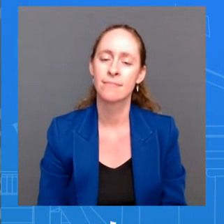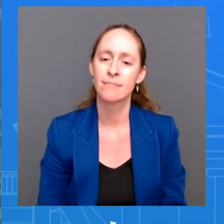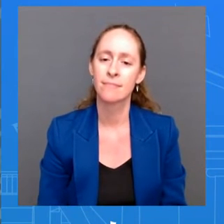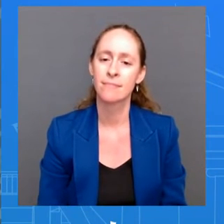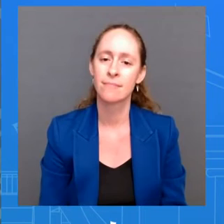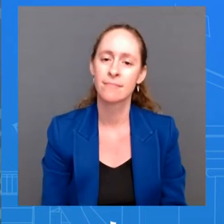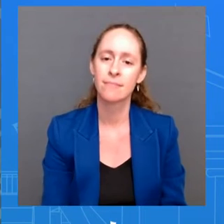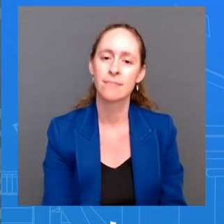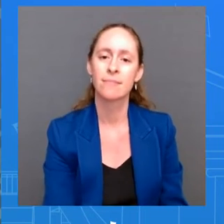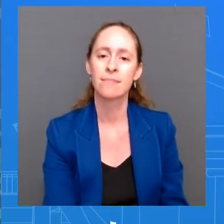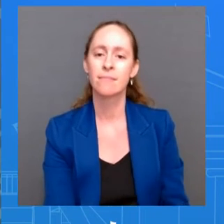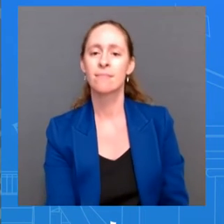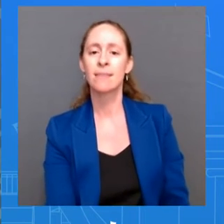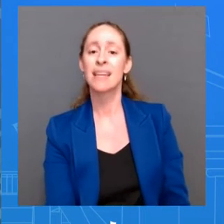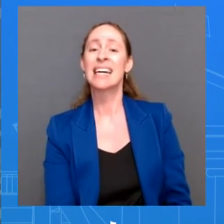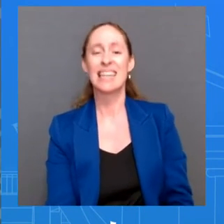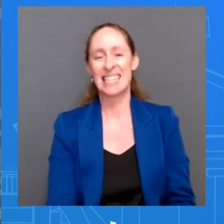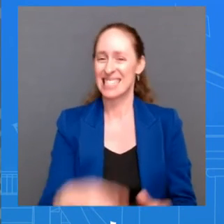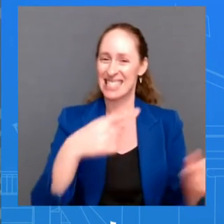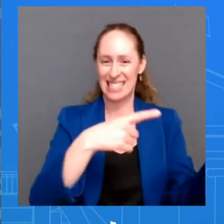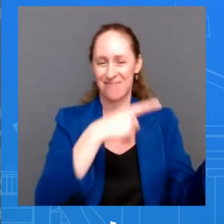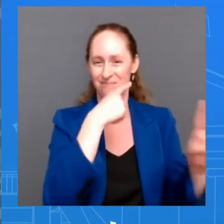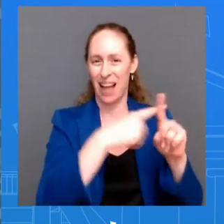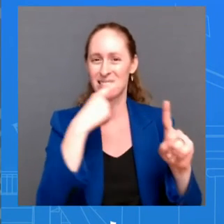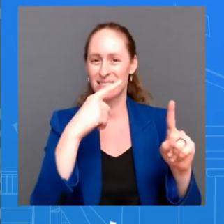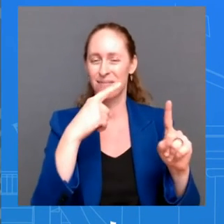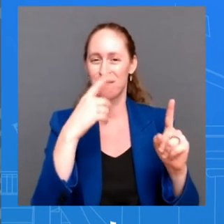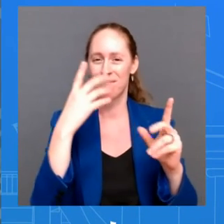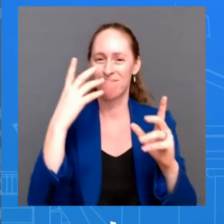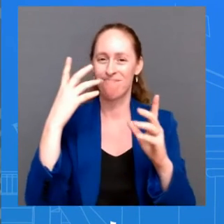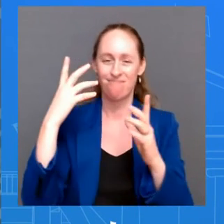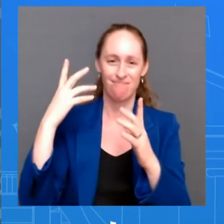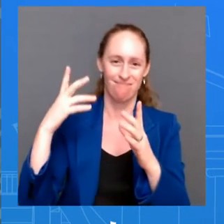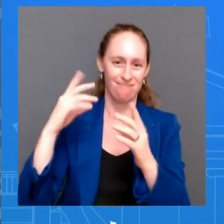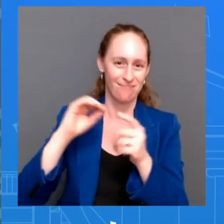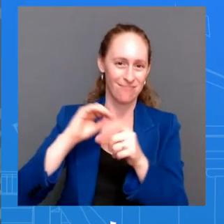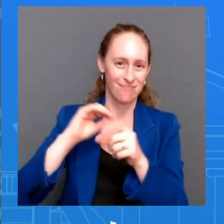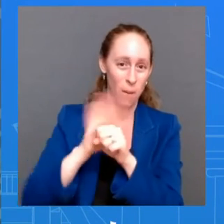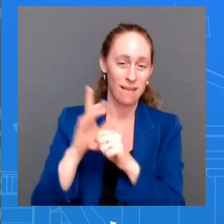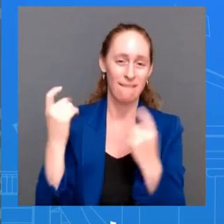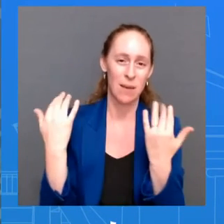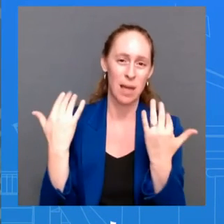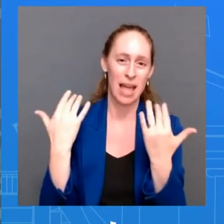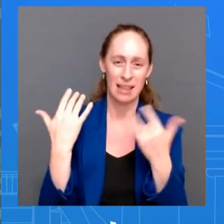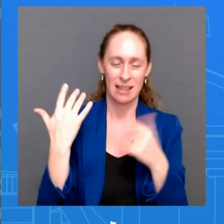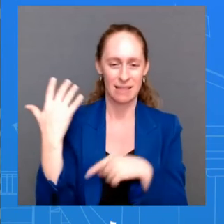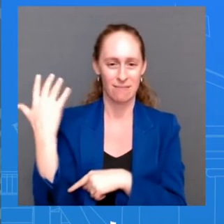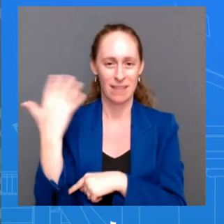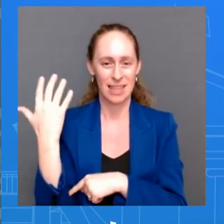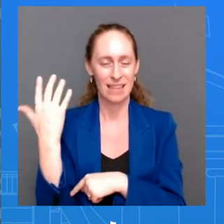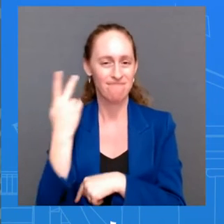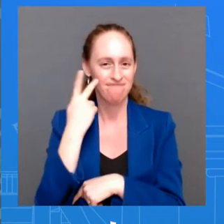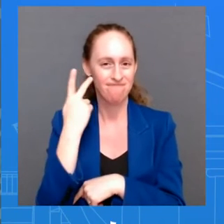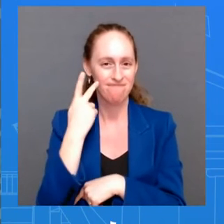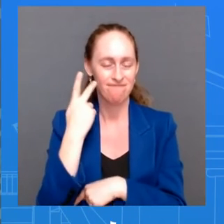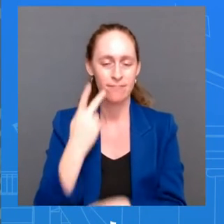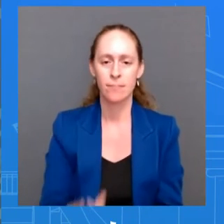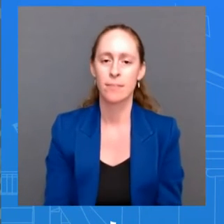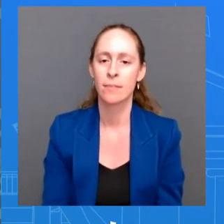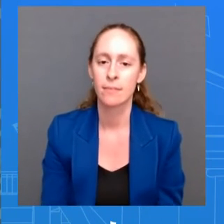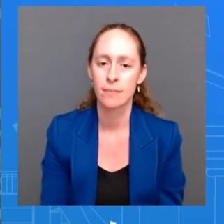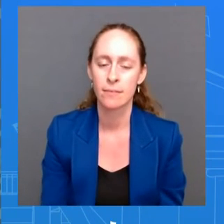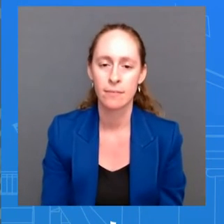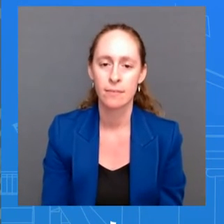5 days after testing negative. As a result, the planned, to what you're asking me, a visit by President of Argentina has